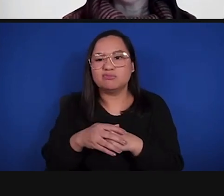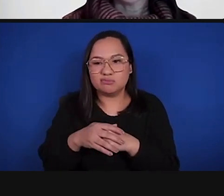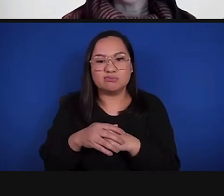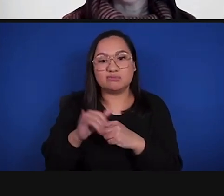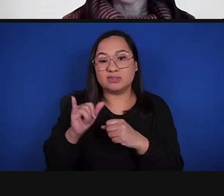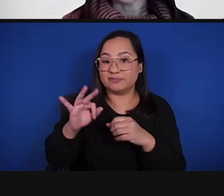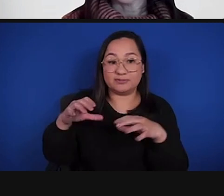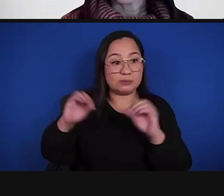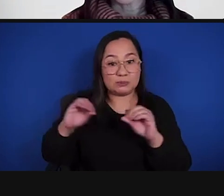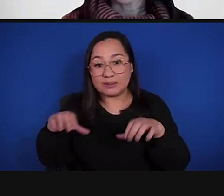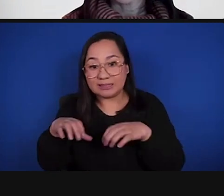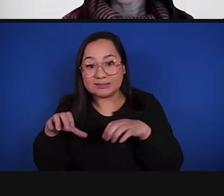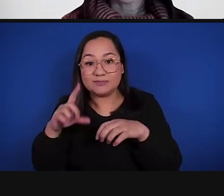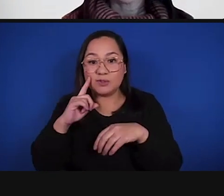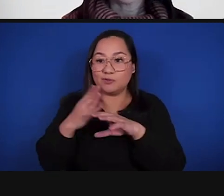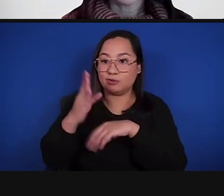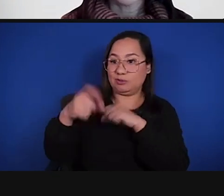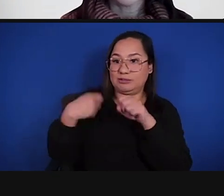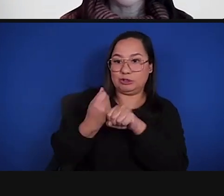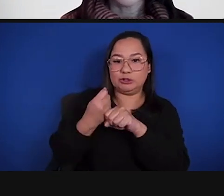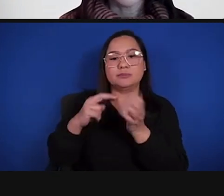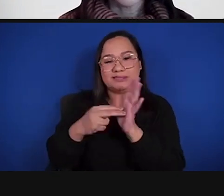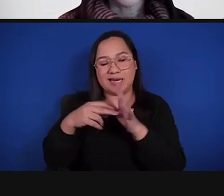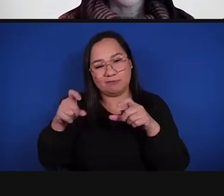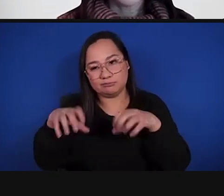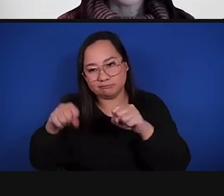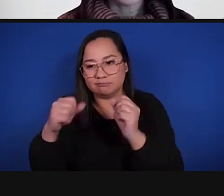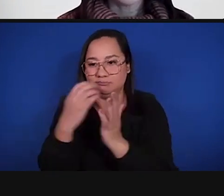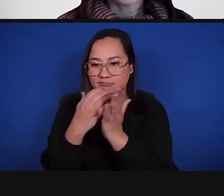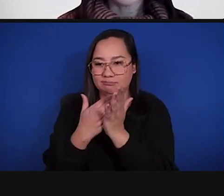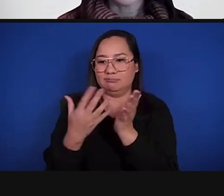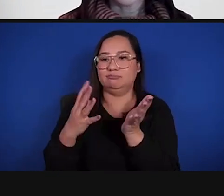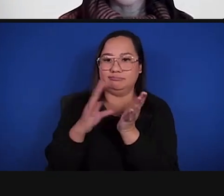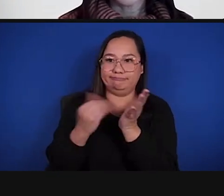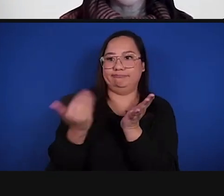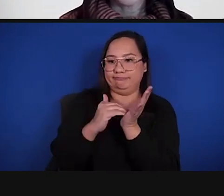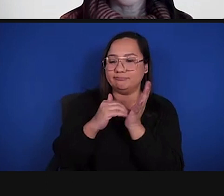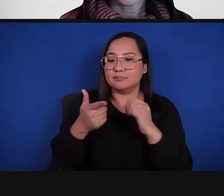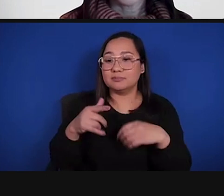need to retake the evaluation and potentially a refresher course to be reinstated as a transcriber.